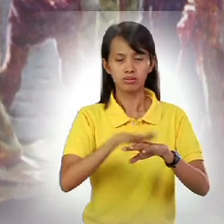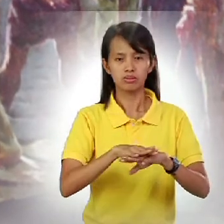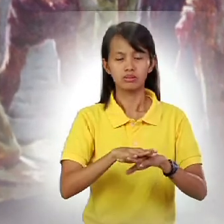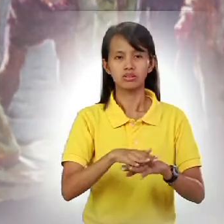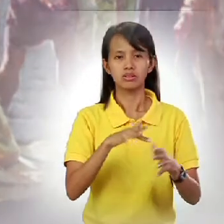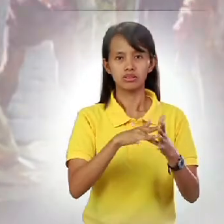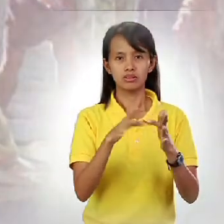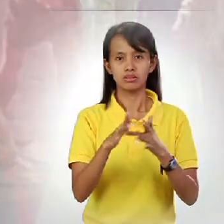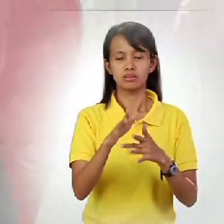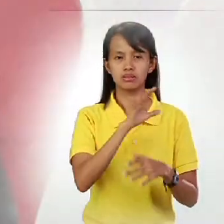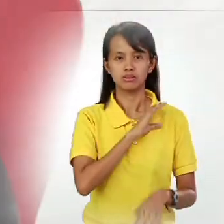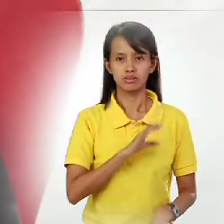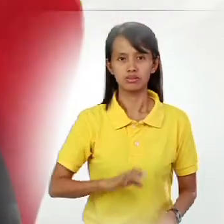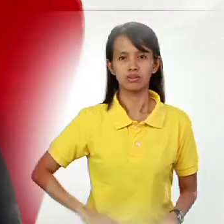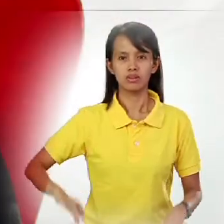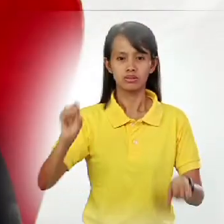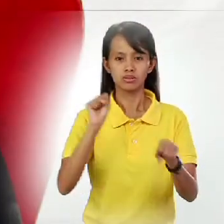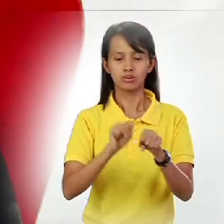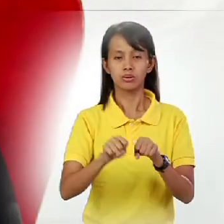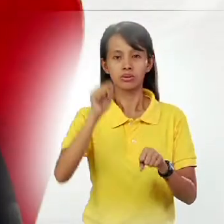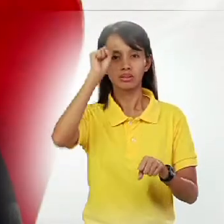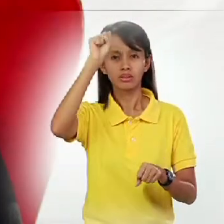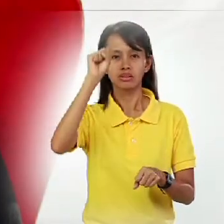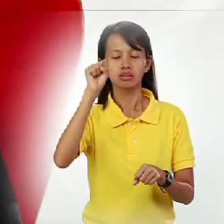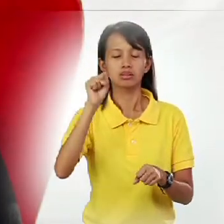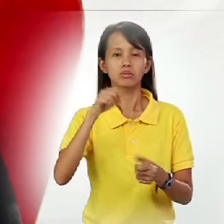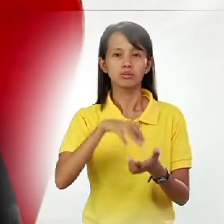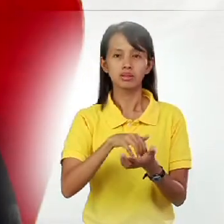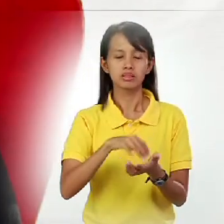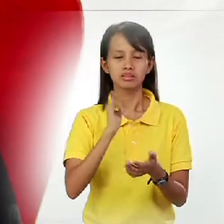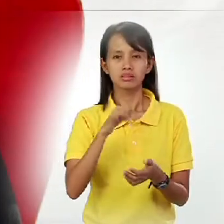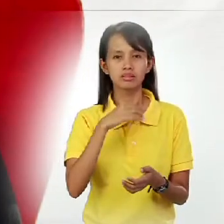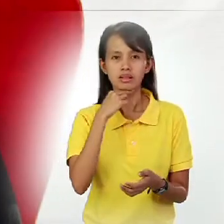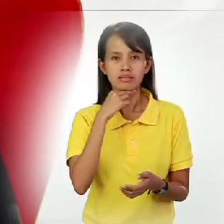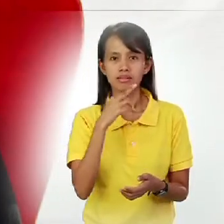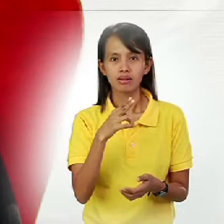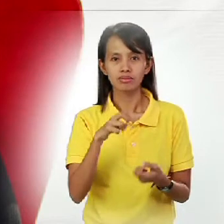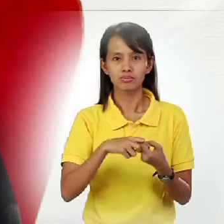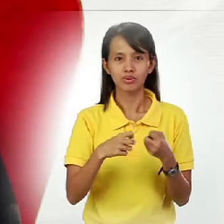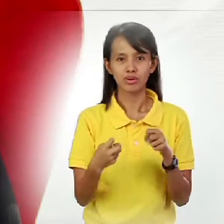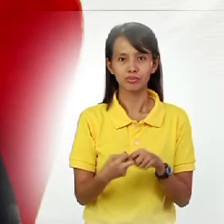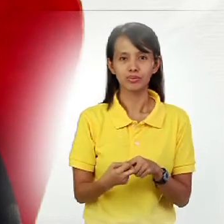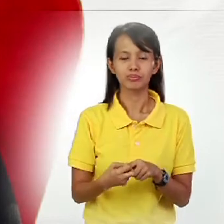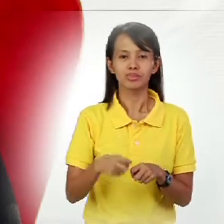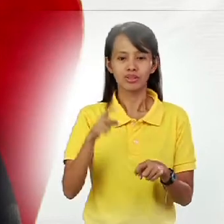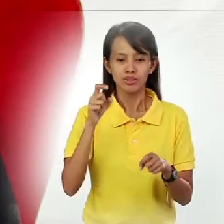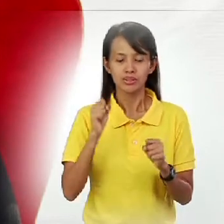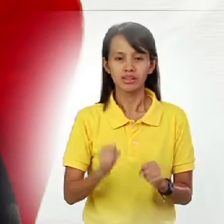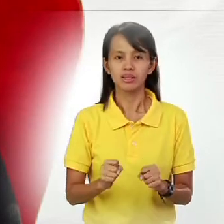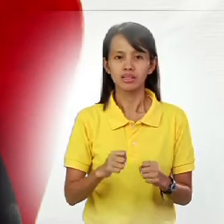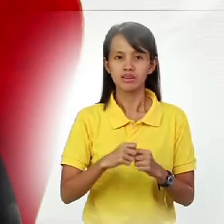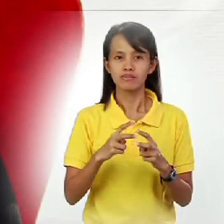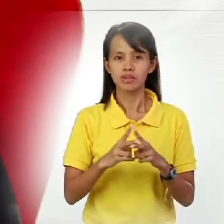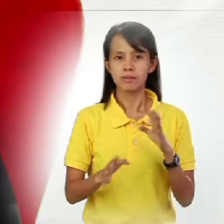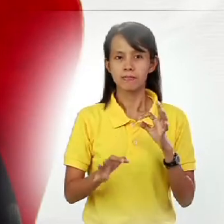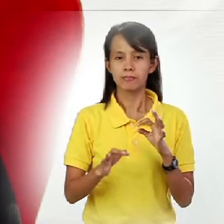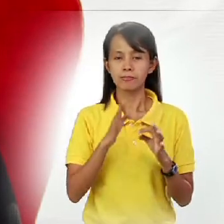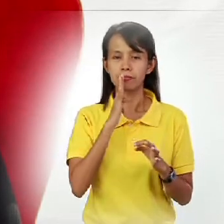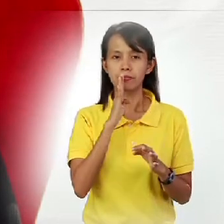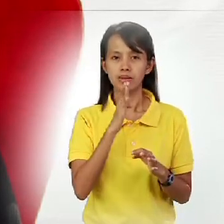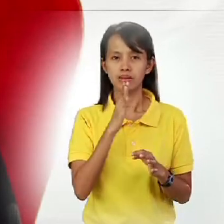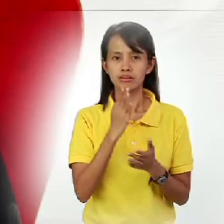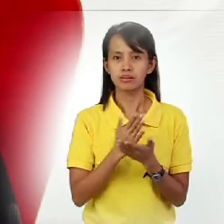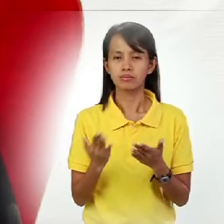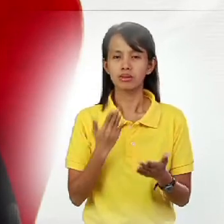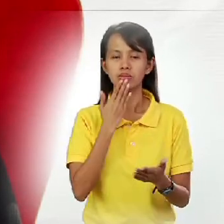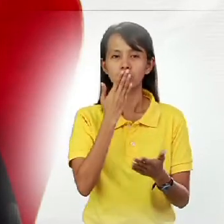comes from Jesus Christ. So, his weakness is not a liability. It can even be an asset.